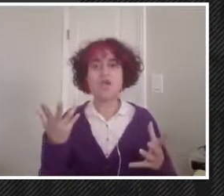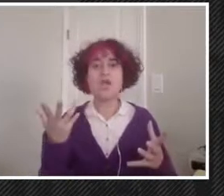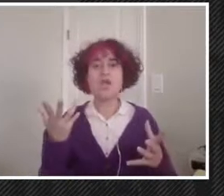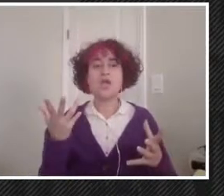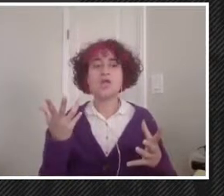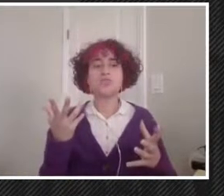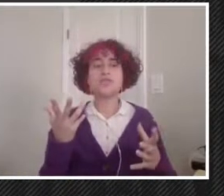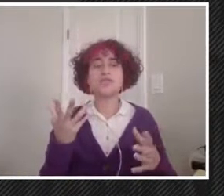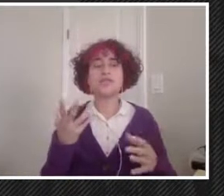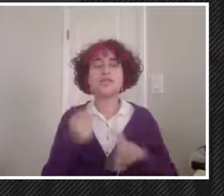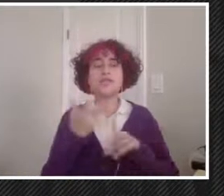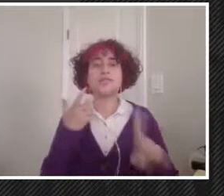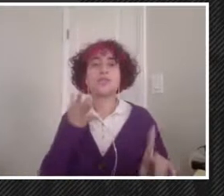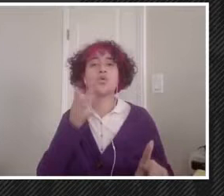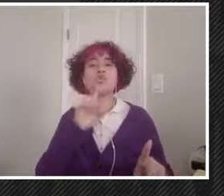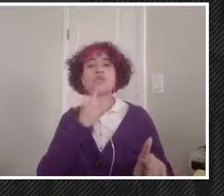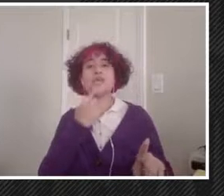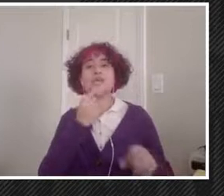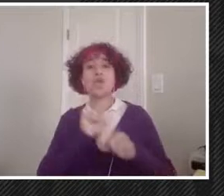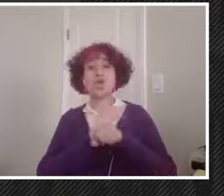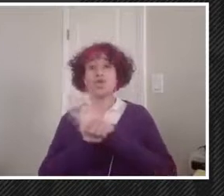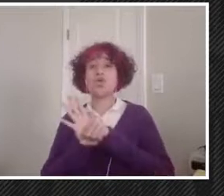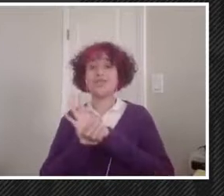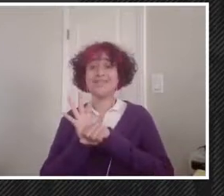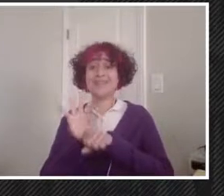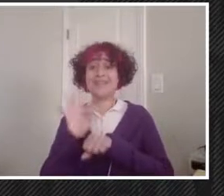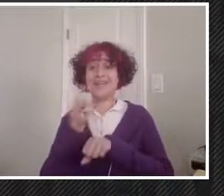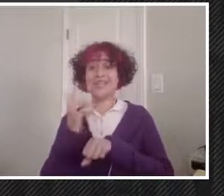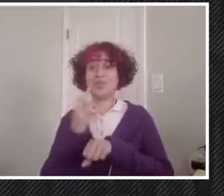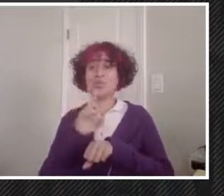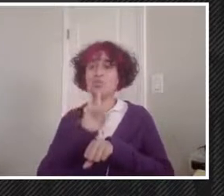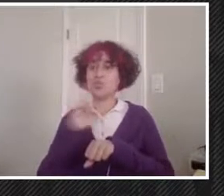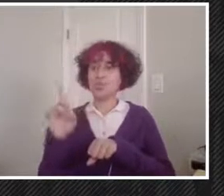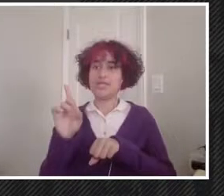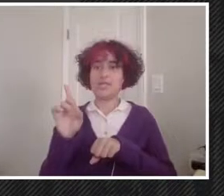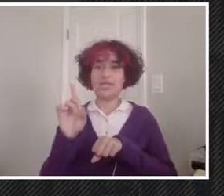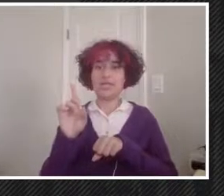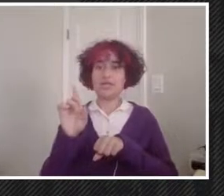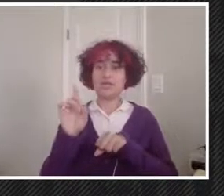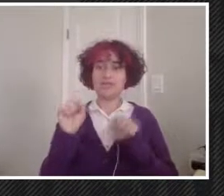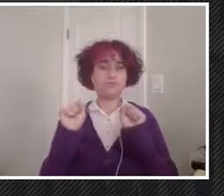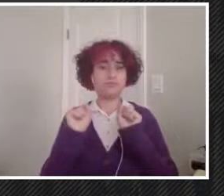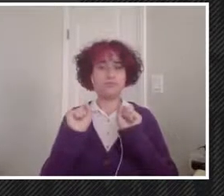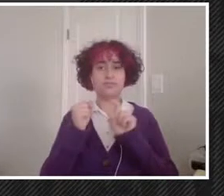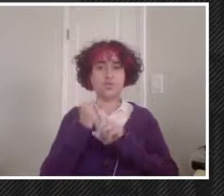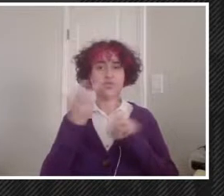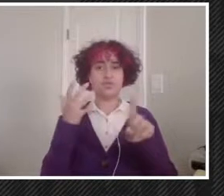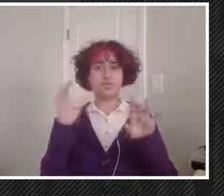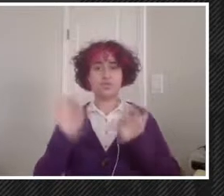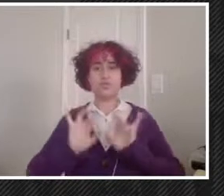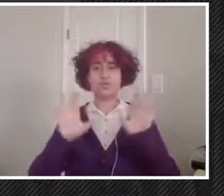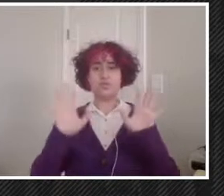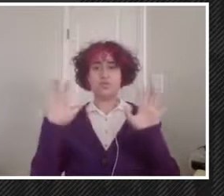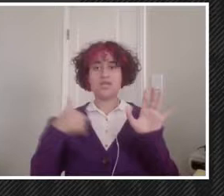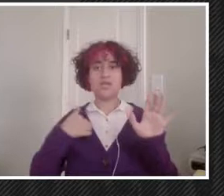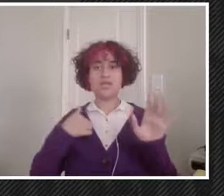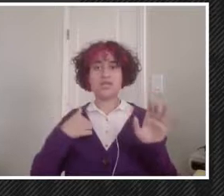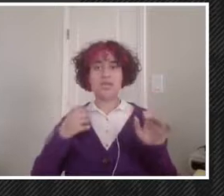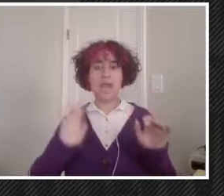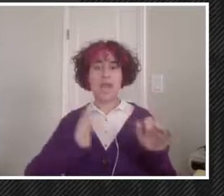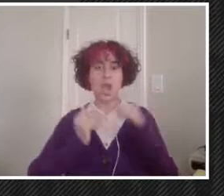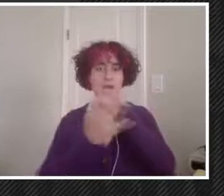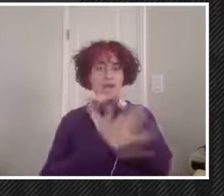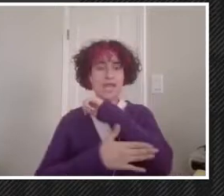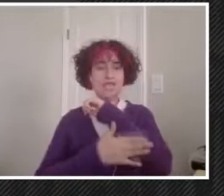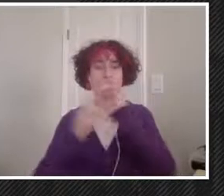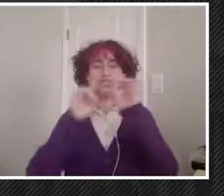really exposed that, saying America is the best nation in the world, but we were the worst when dealing with this virus altogether. And it deals with leadership,